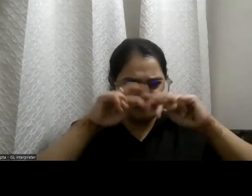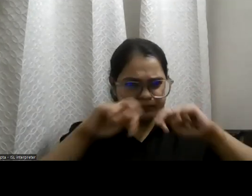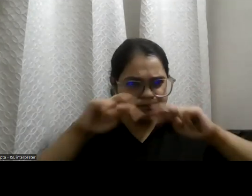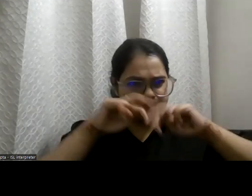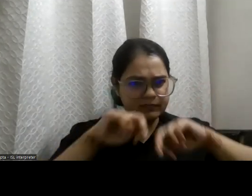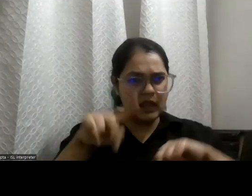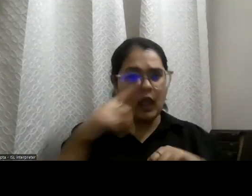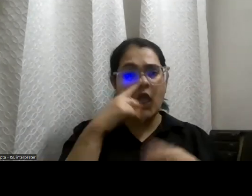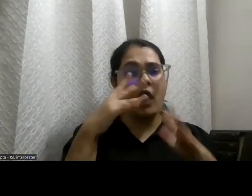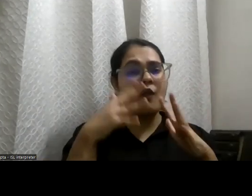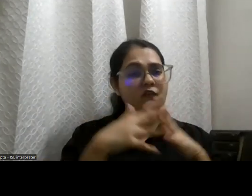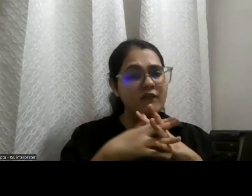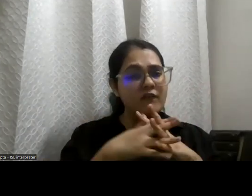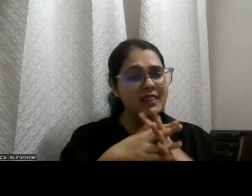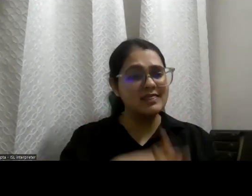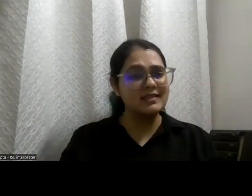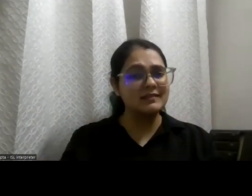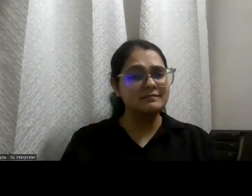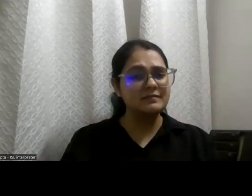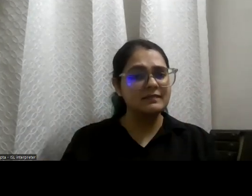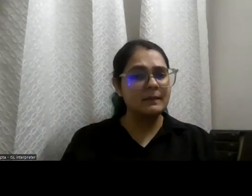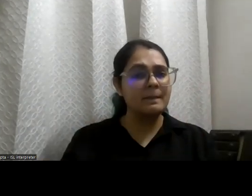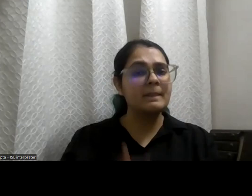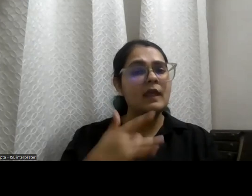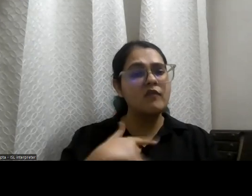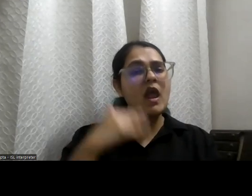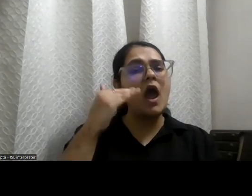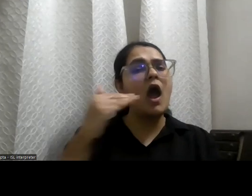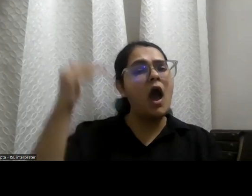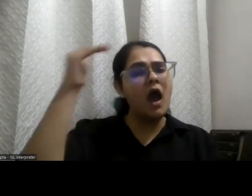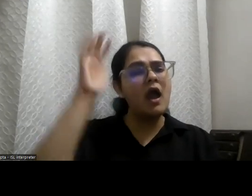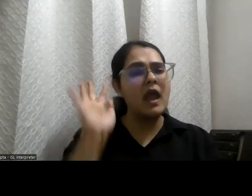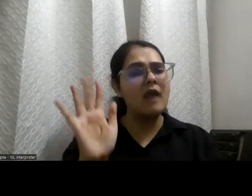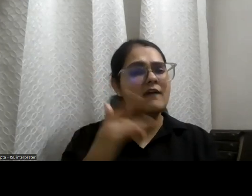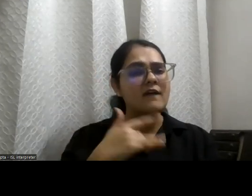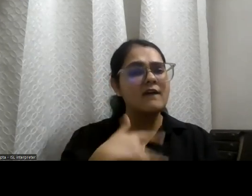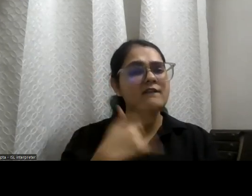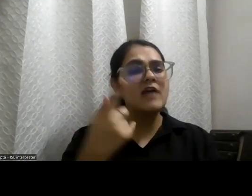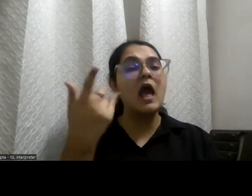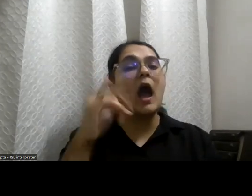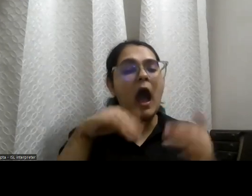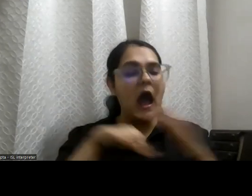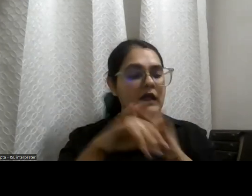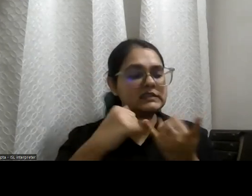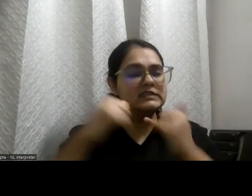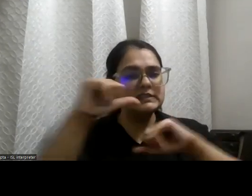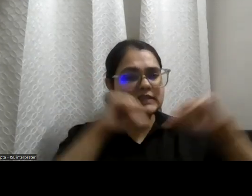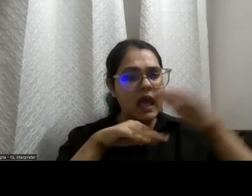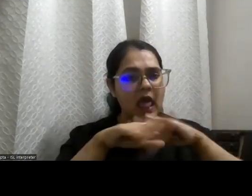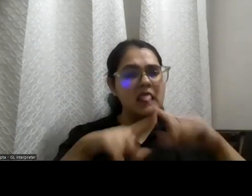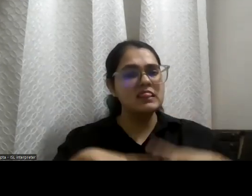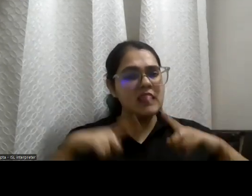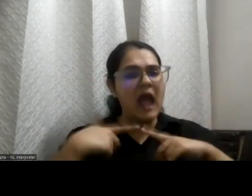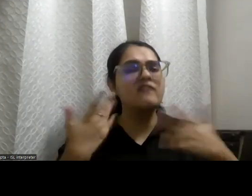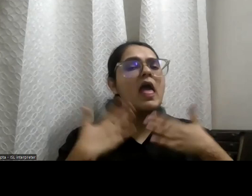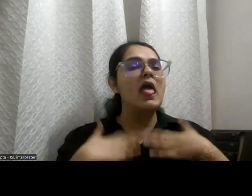women, their enrollment is pretty much high into the several areas like life sciences, health sciences. You won't